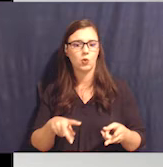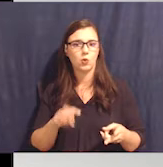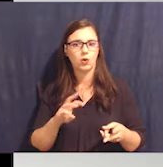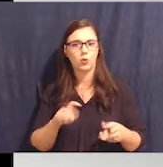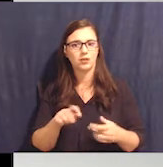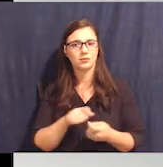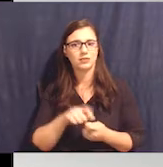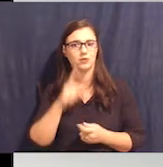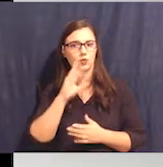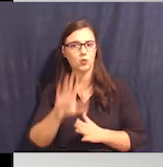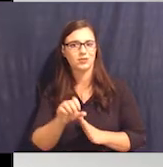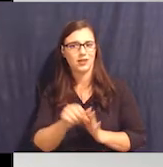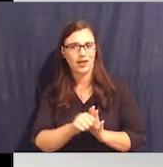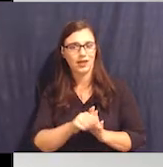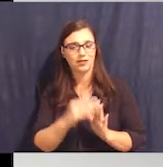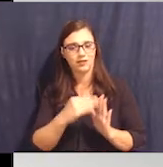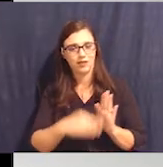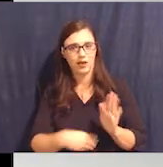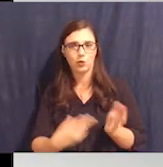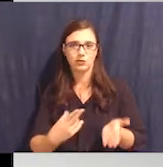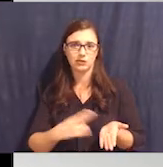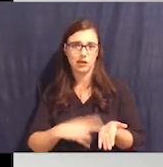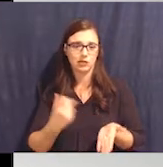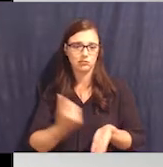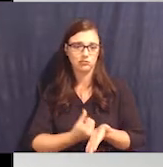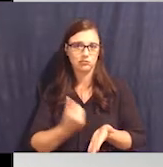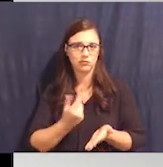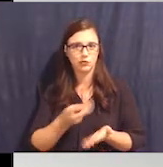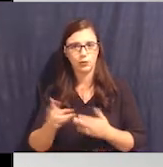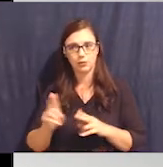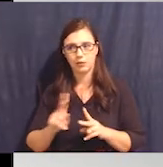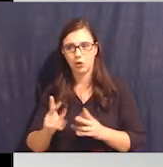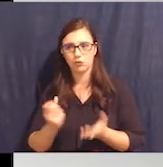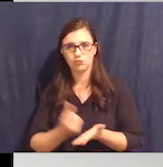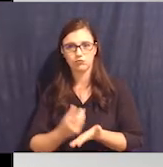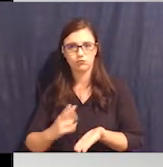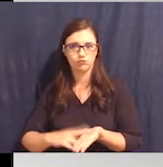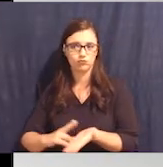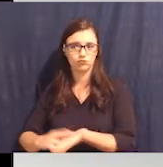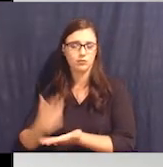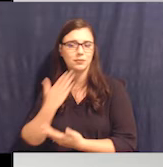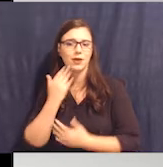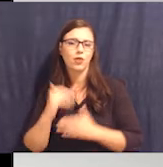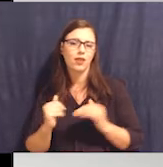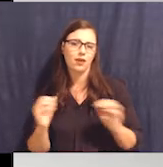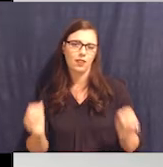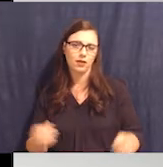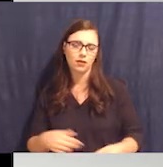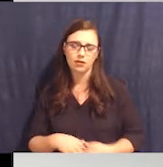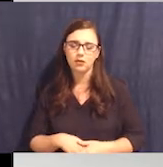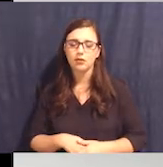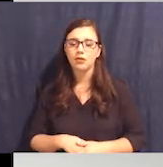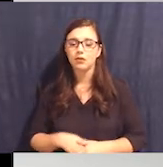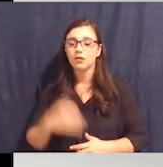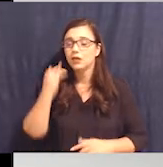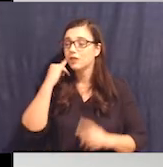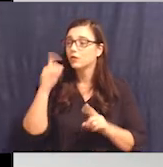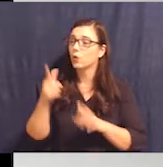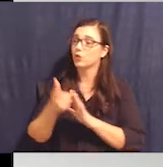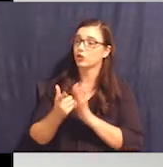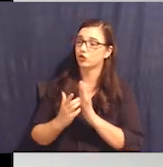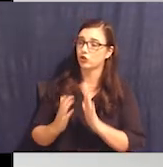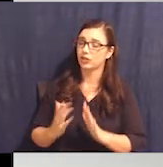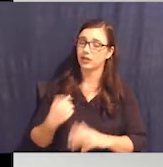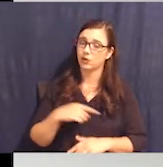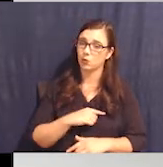will specific for your state. You fill in the blanks, you get it signed and notarized by a few people. That's better than nothing. But if you go to